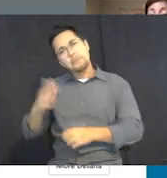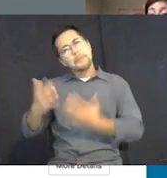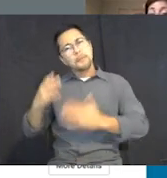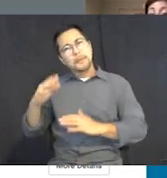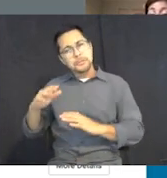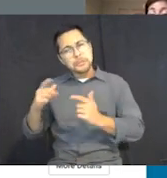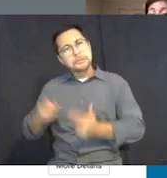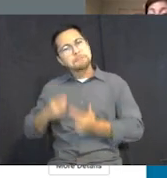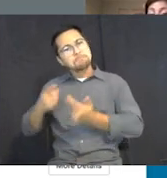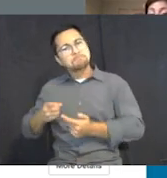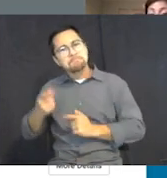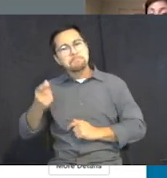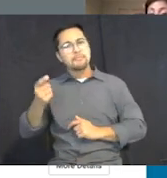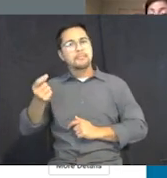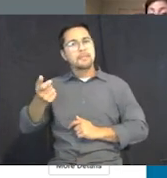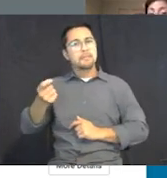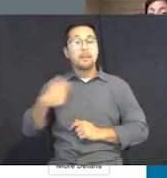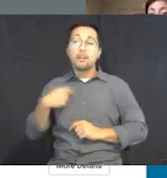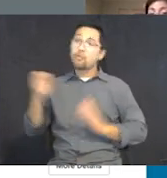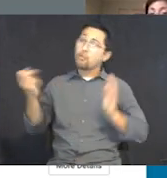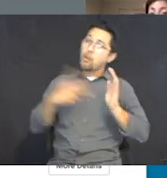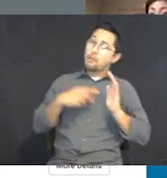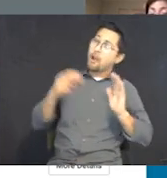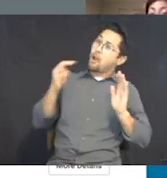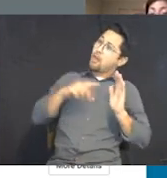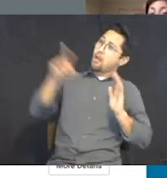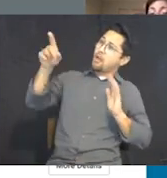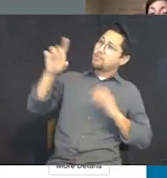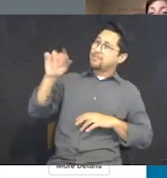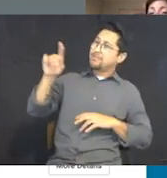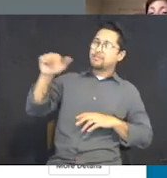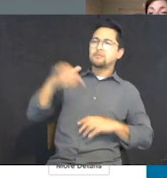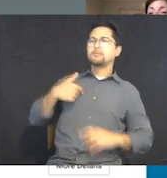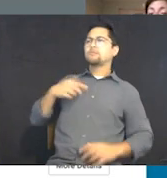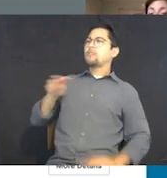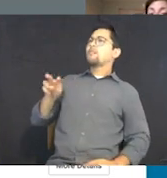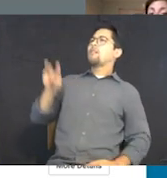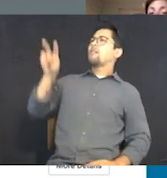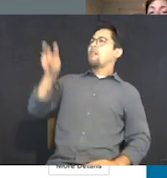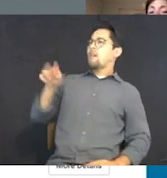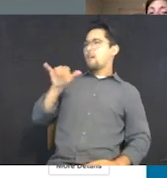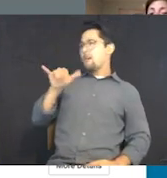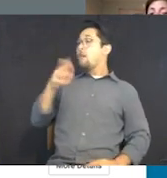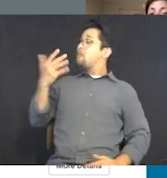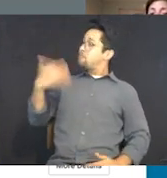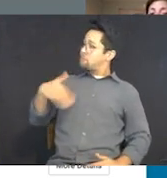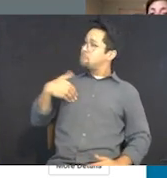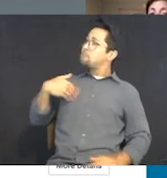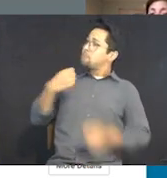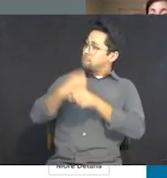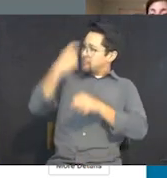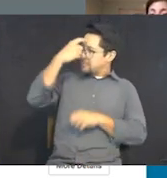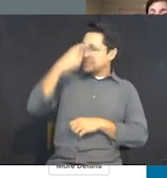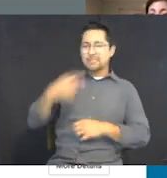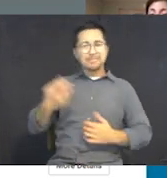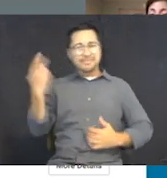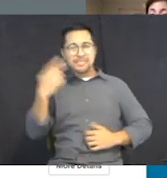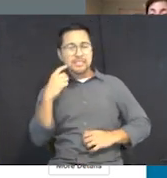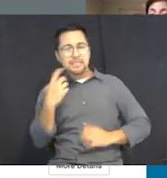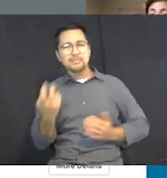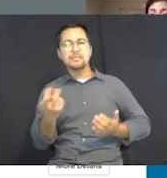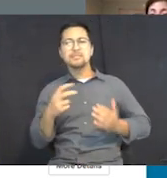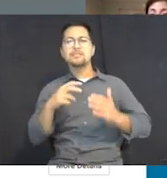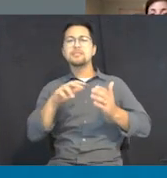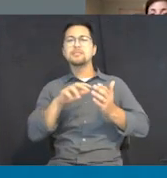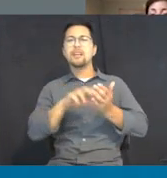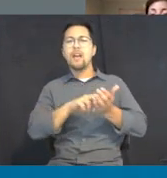this quantitative data to be able to really understand a person and to be able to provide the necessary